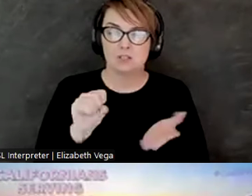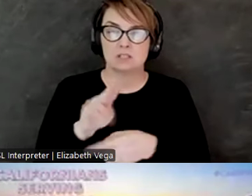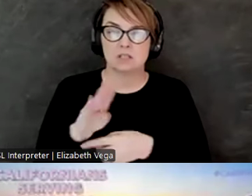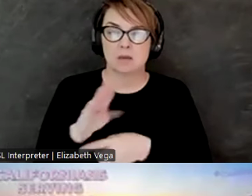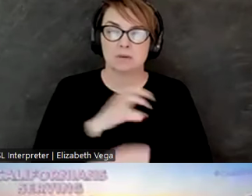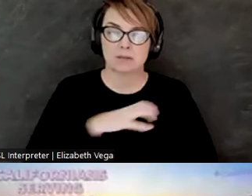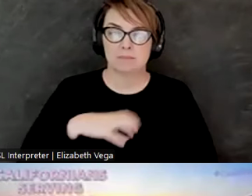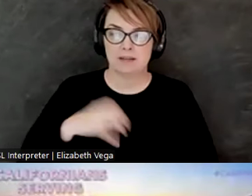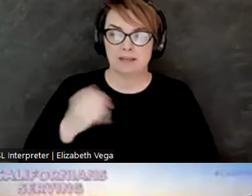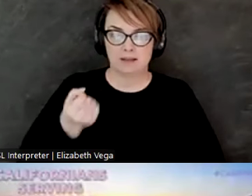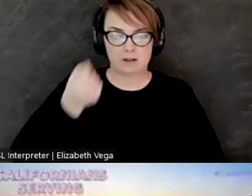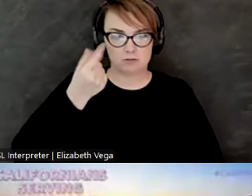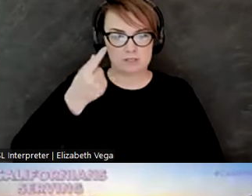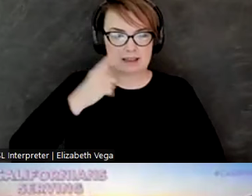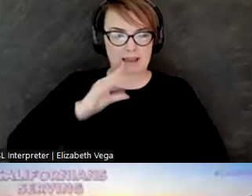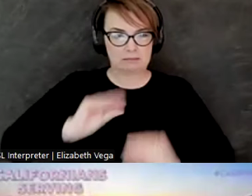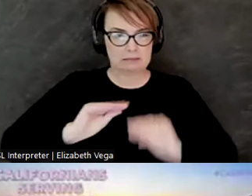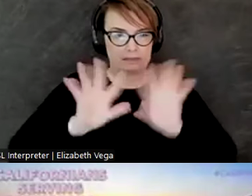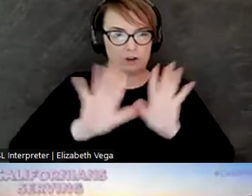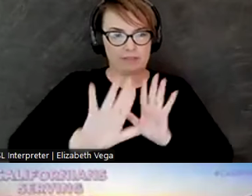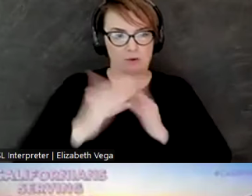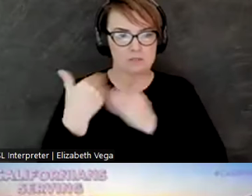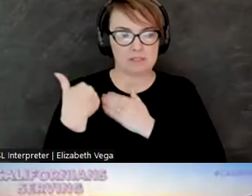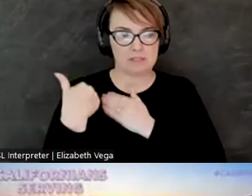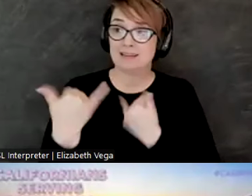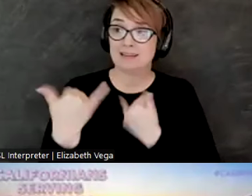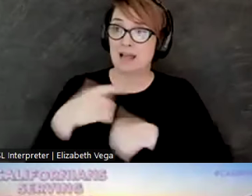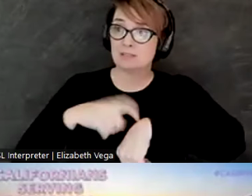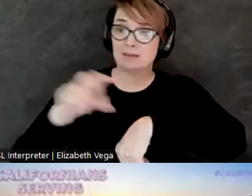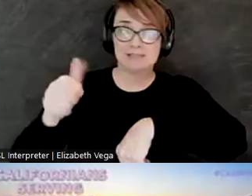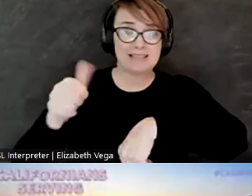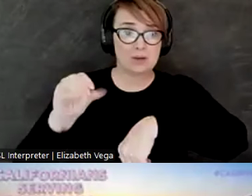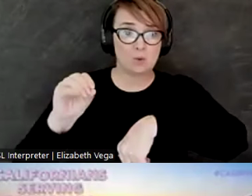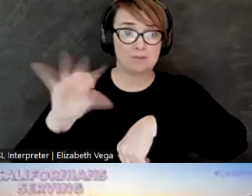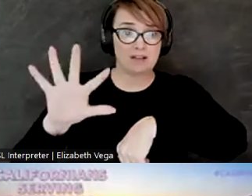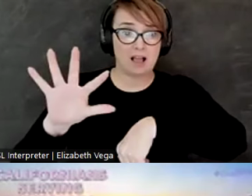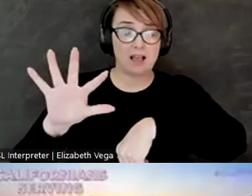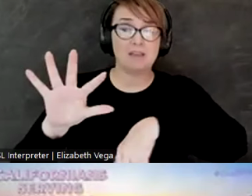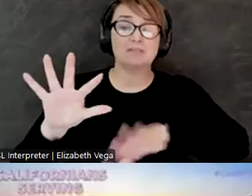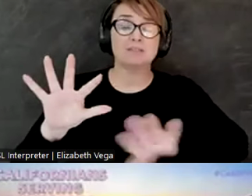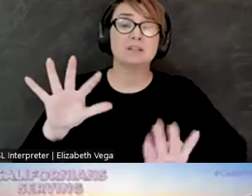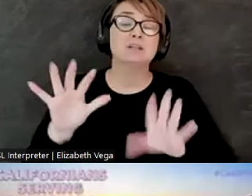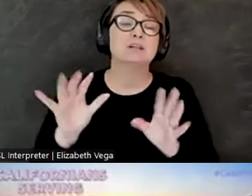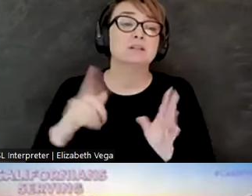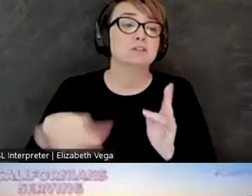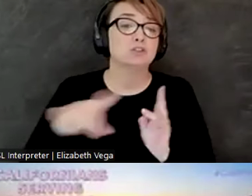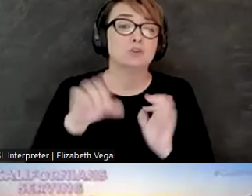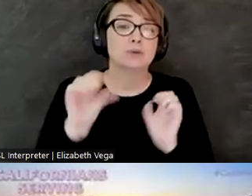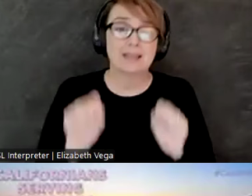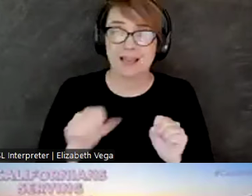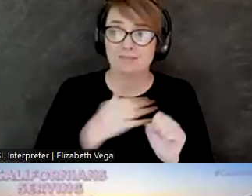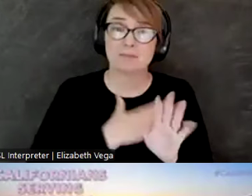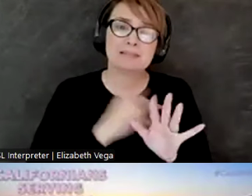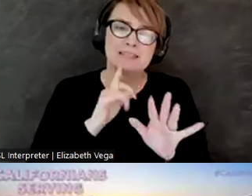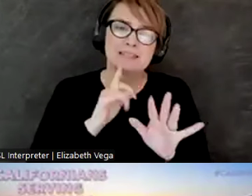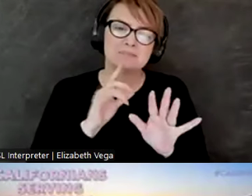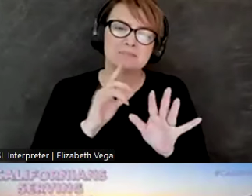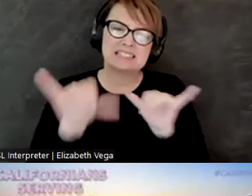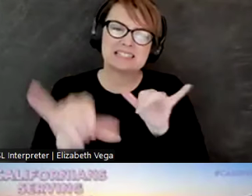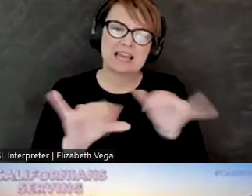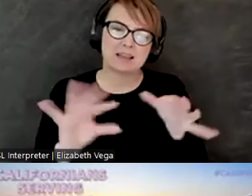charge. Let's leave it there. So it's 10:05. Feel free to, please stay in the meeting, but feel free